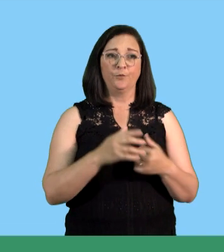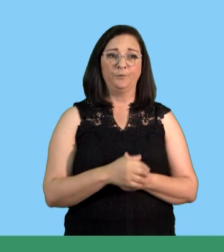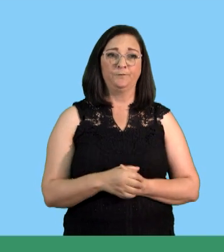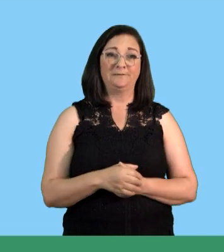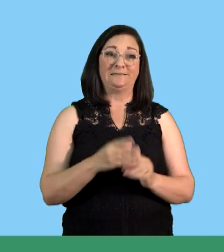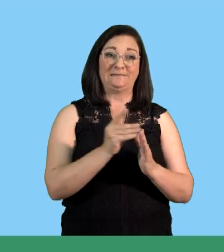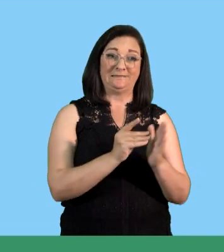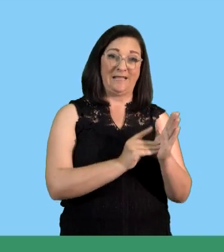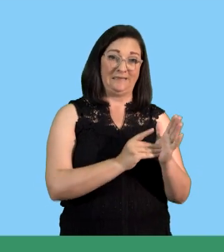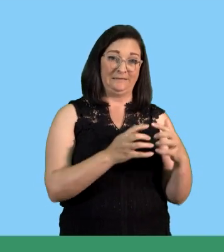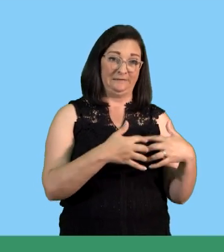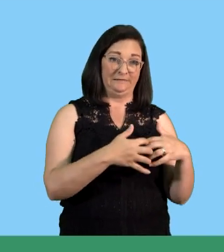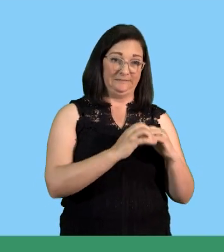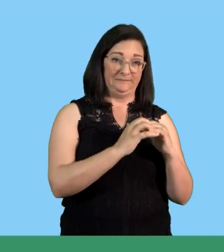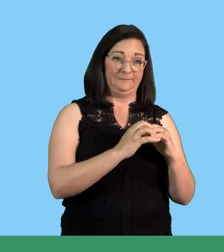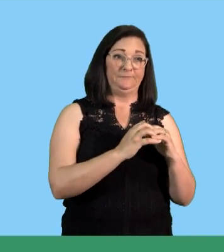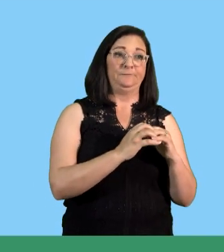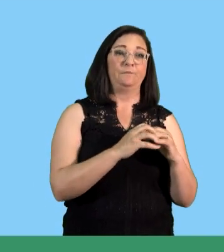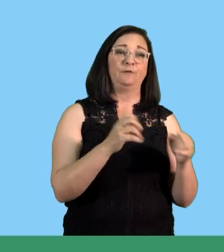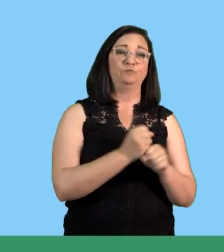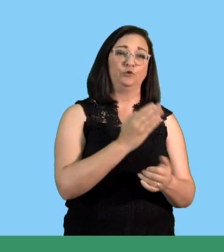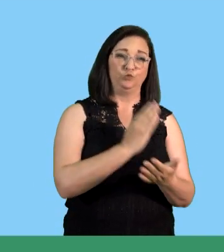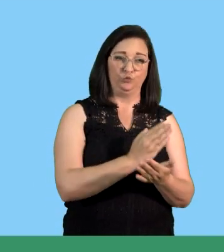Thirdly, I need to set the interview date